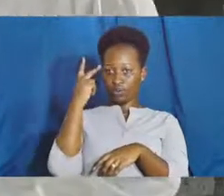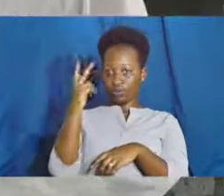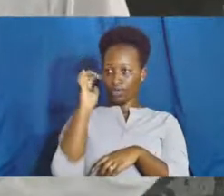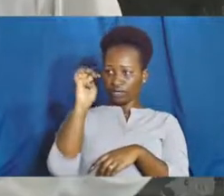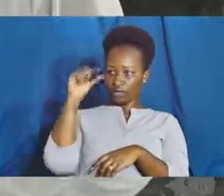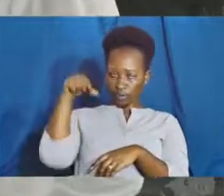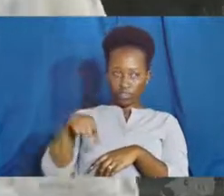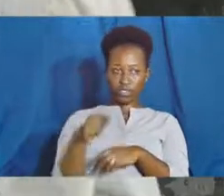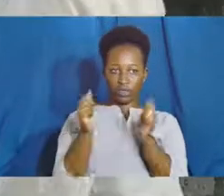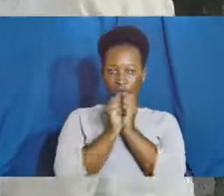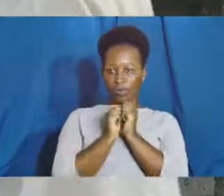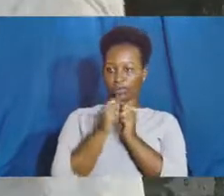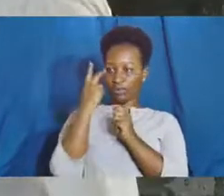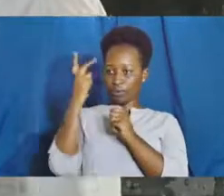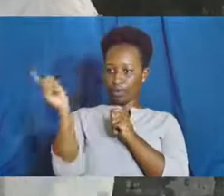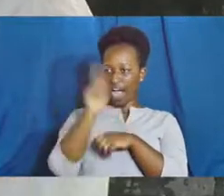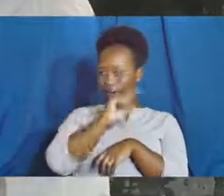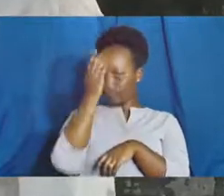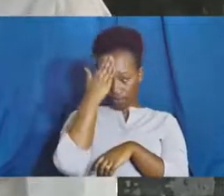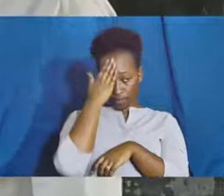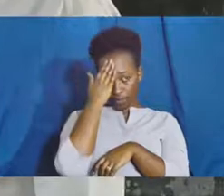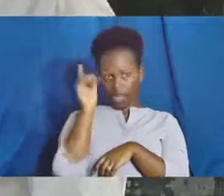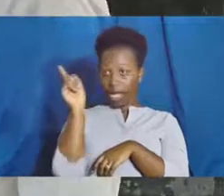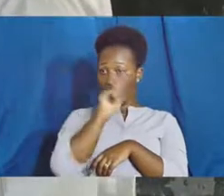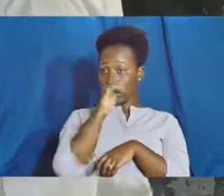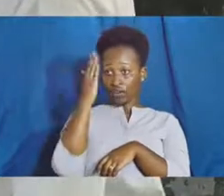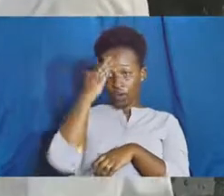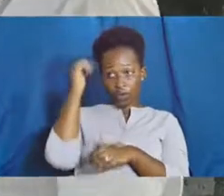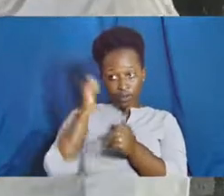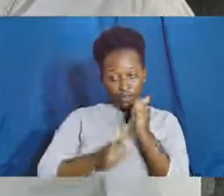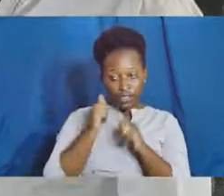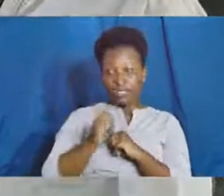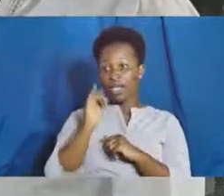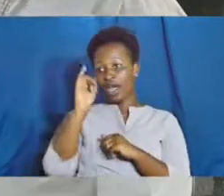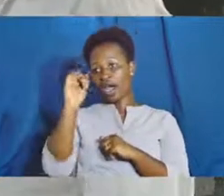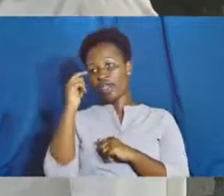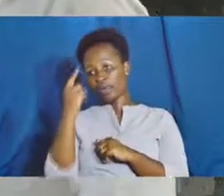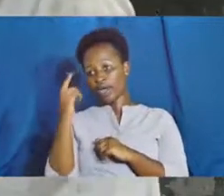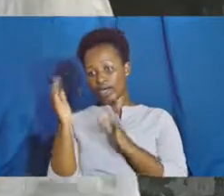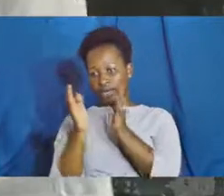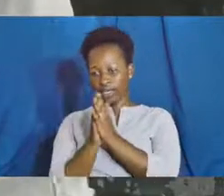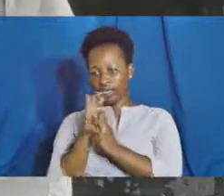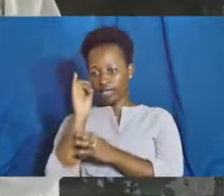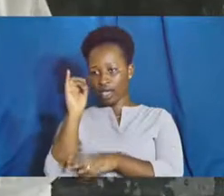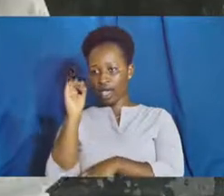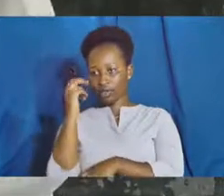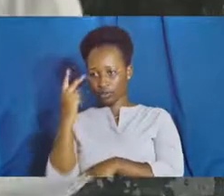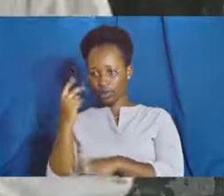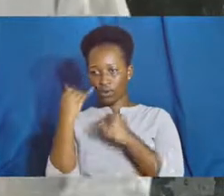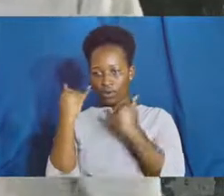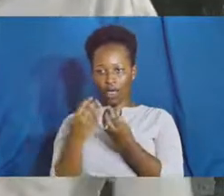equations with the two unknown. Unknown, it is I1 and then I2. Let's now solve